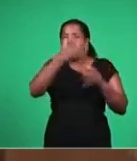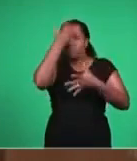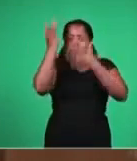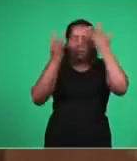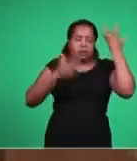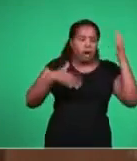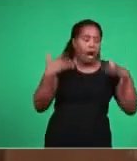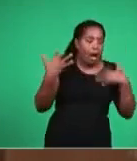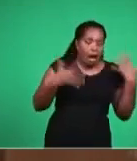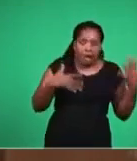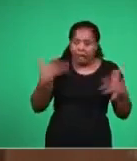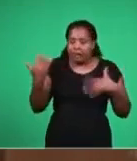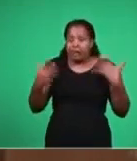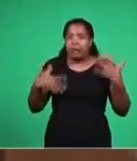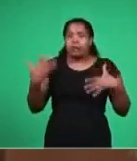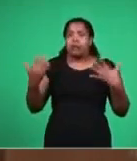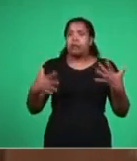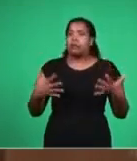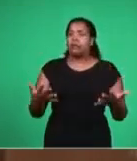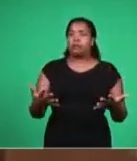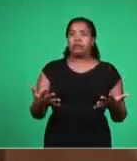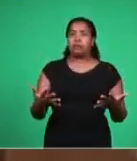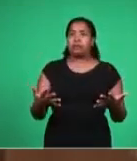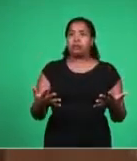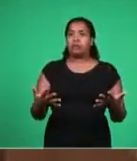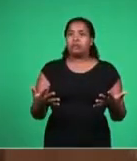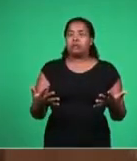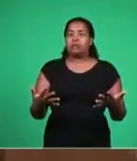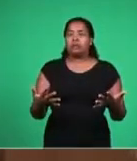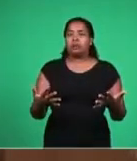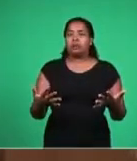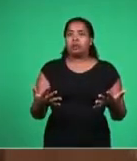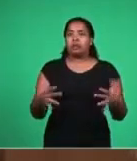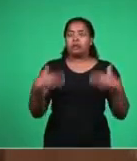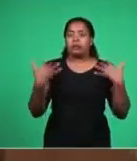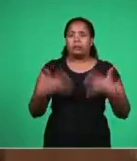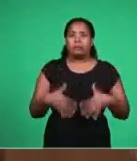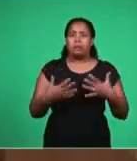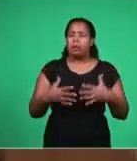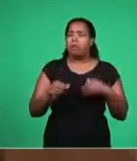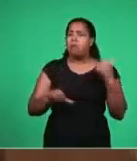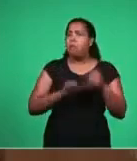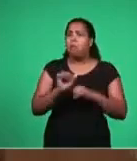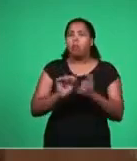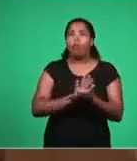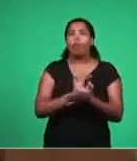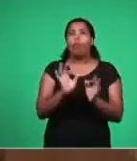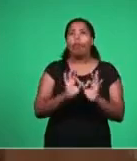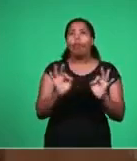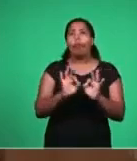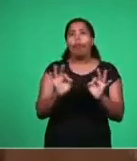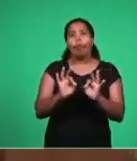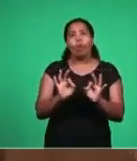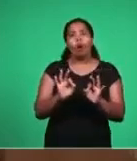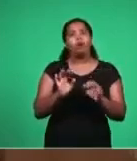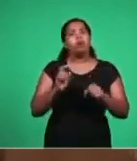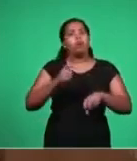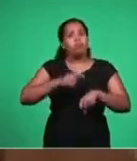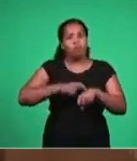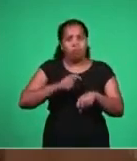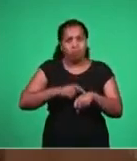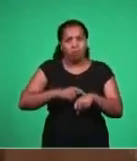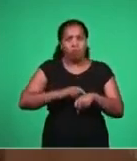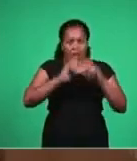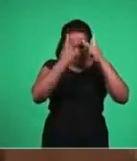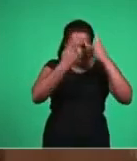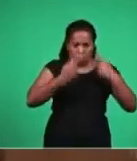that we don't really need to make people scared, because this doesn't change anything. Admits that man